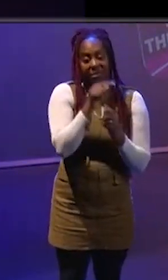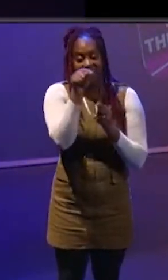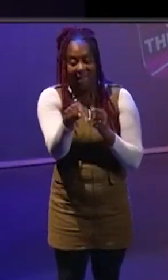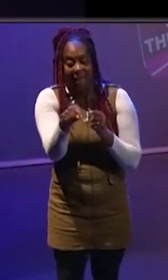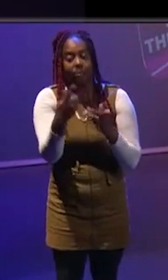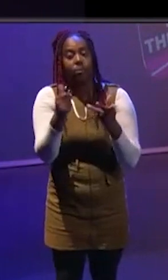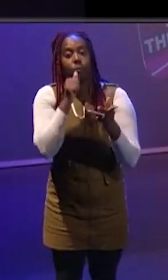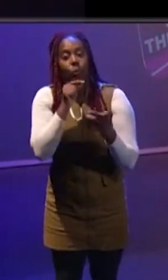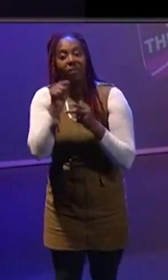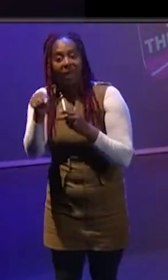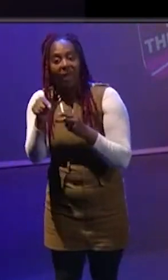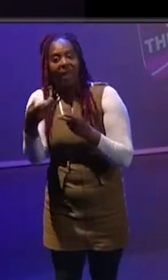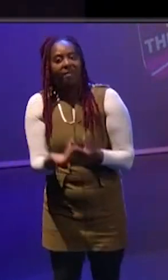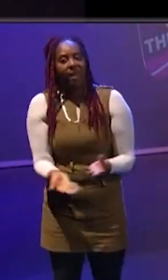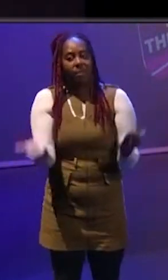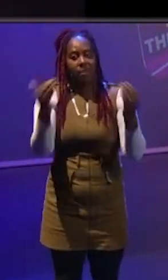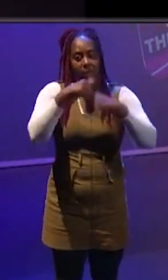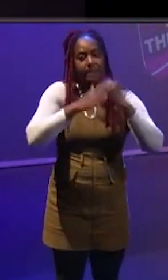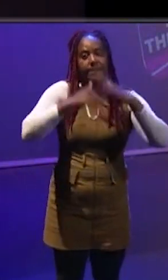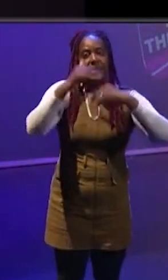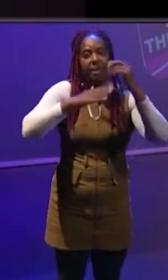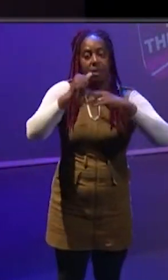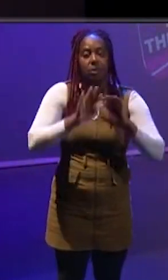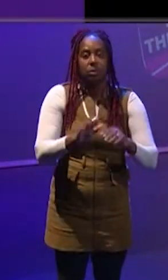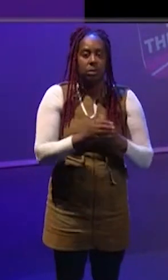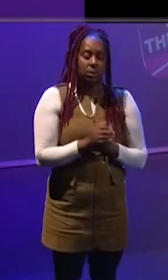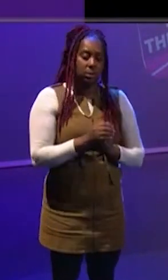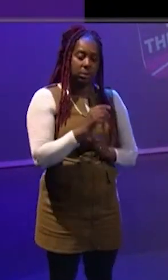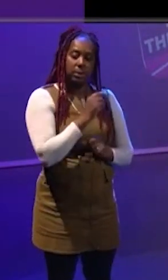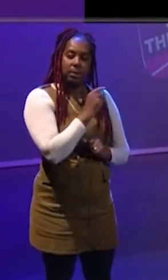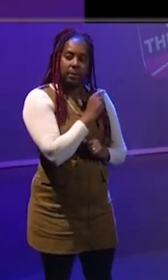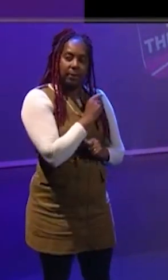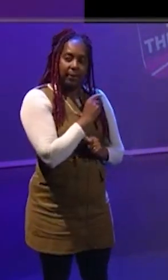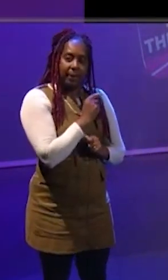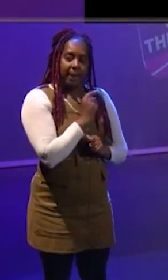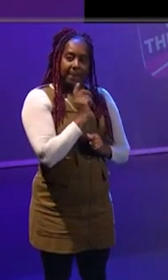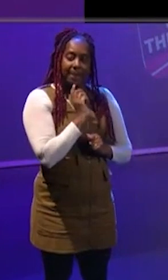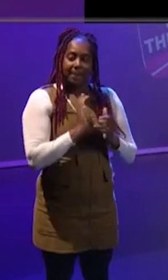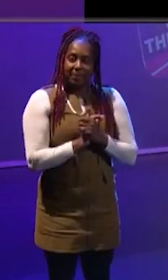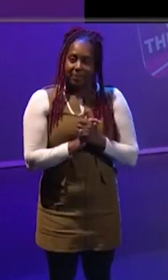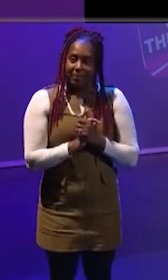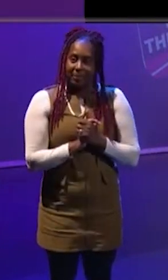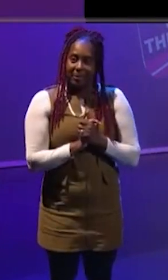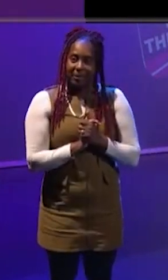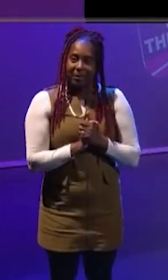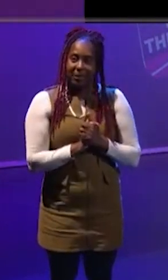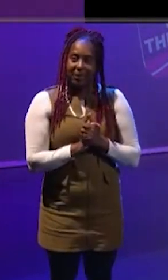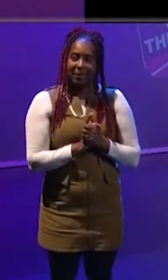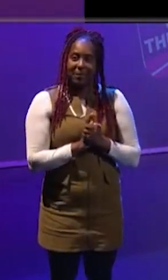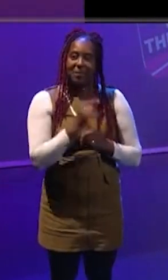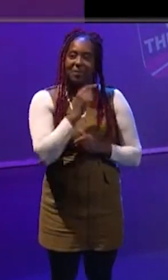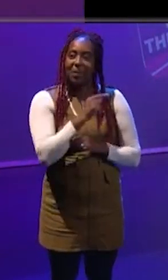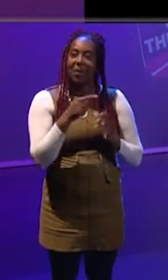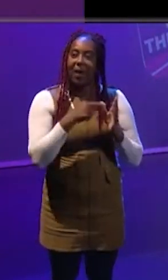just something you keep building. Sorry. Yeah. Ameena, if we could actually just have one last piece of wisdom, because we do have to wrap up. Okay. Oh gosh, that's so